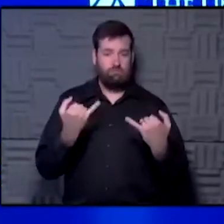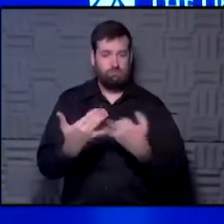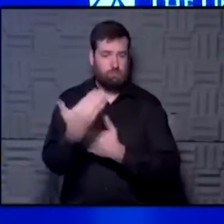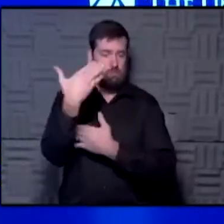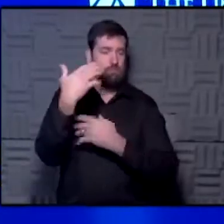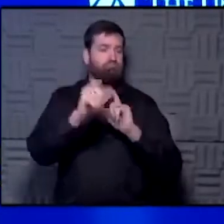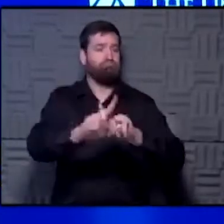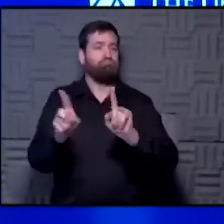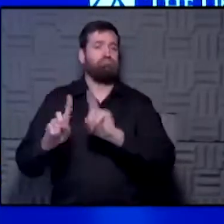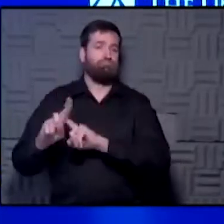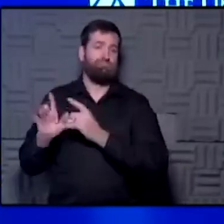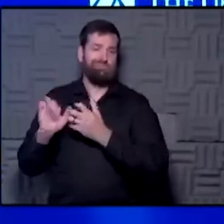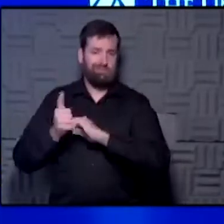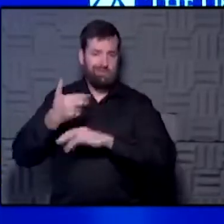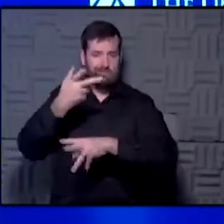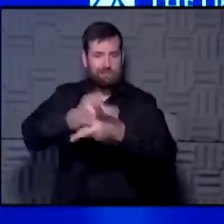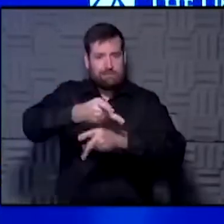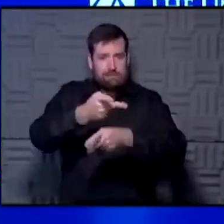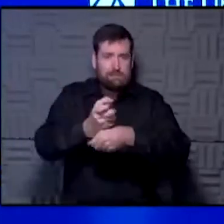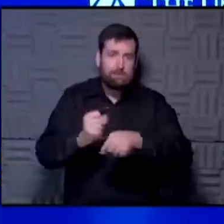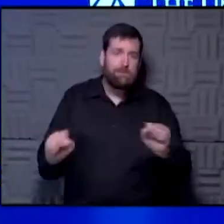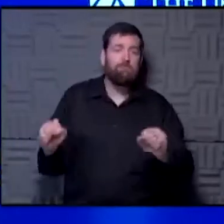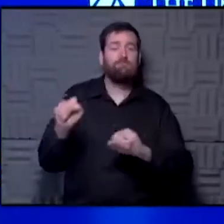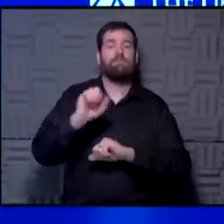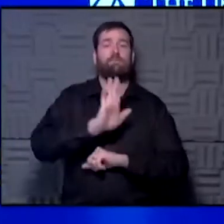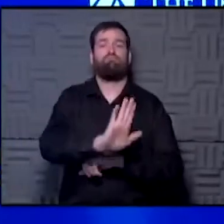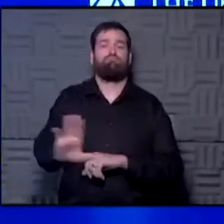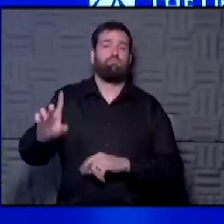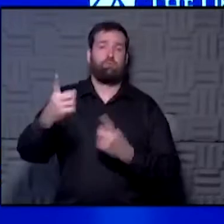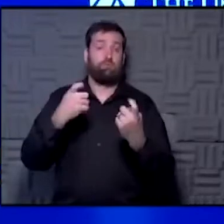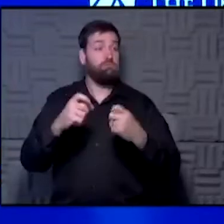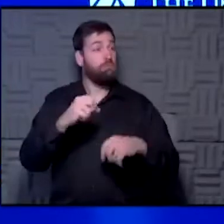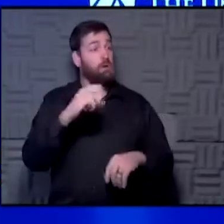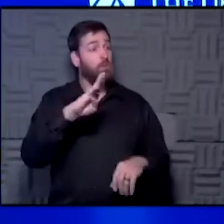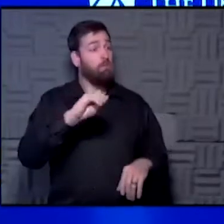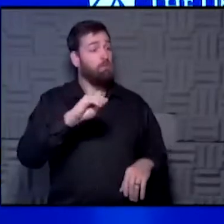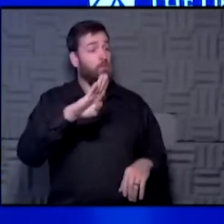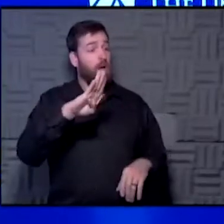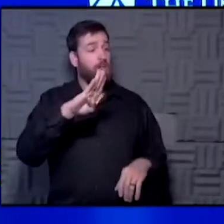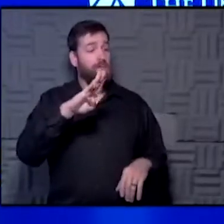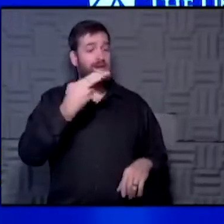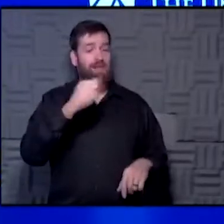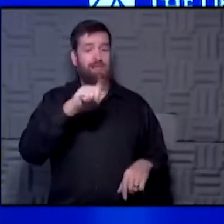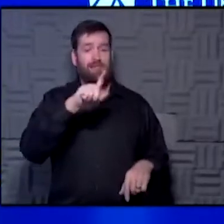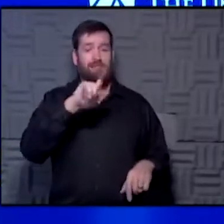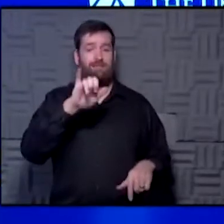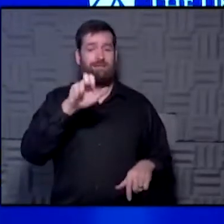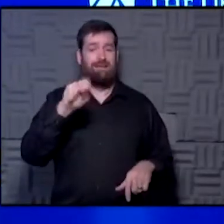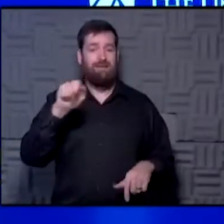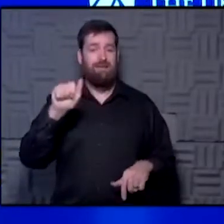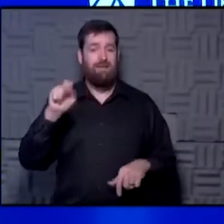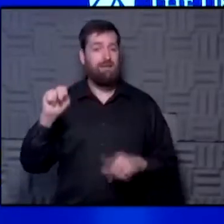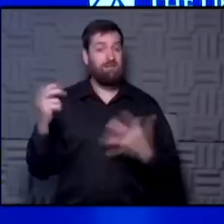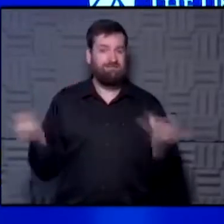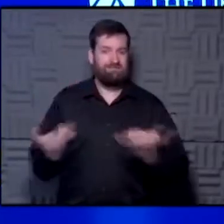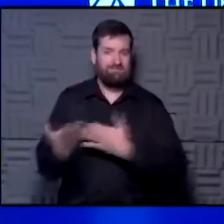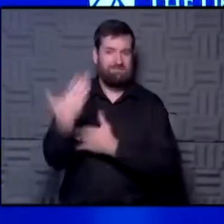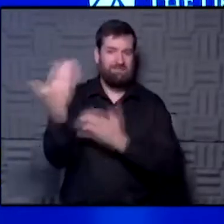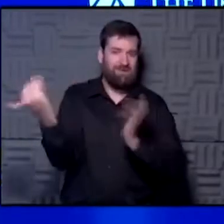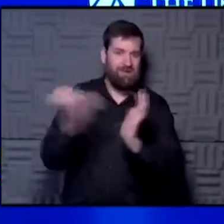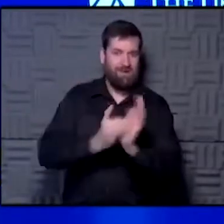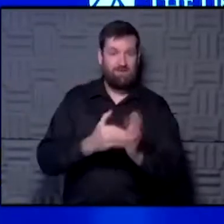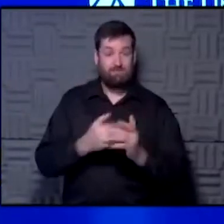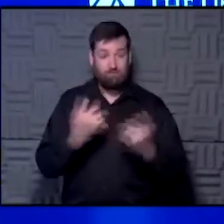address different ways to help us keep safe and answer some questions. Bob Hallinan, he is with us again this morning to take the questions. And do